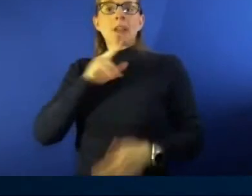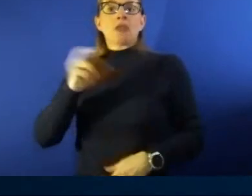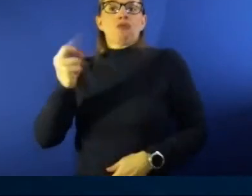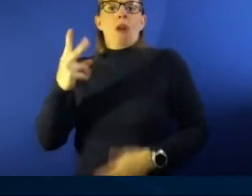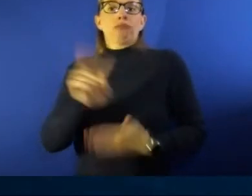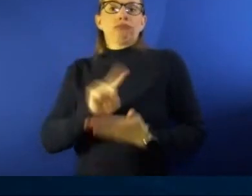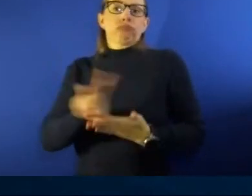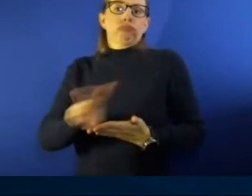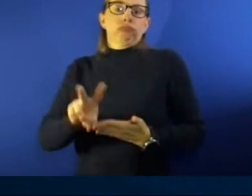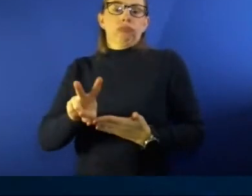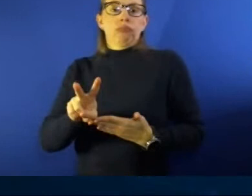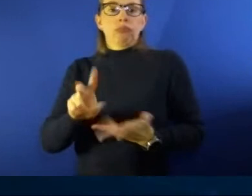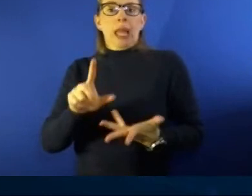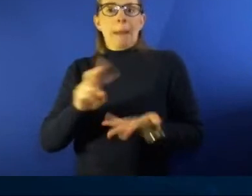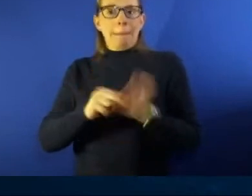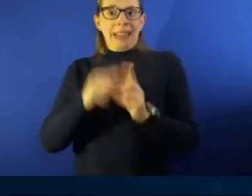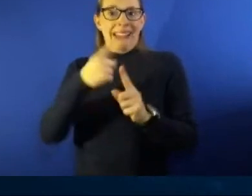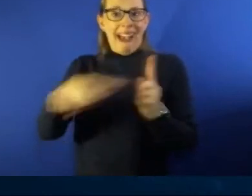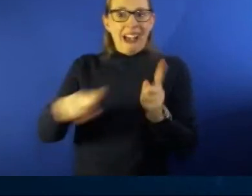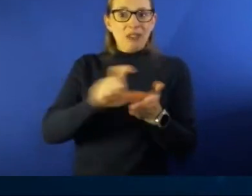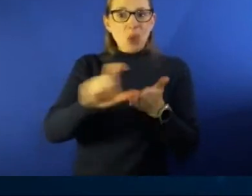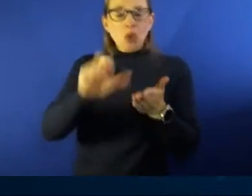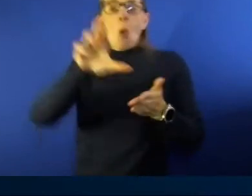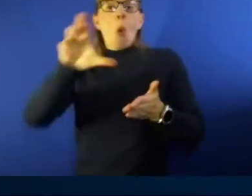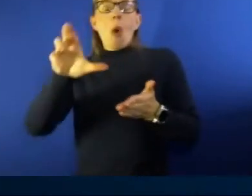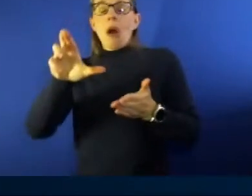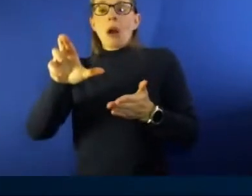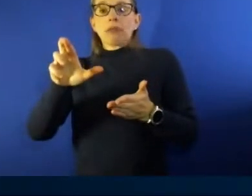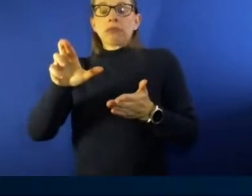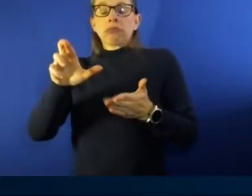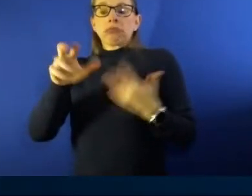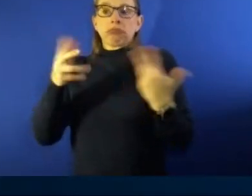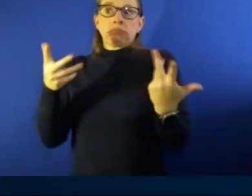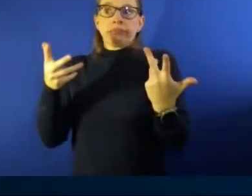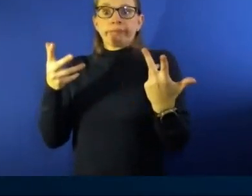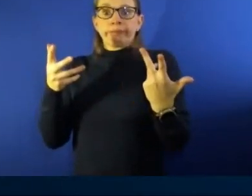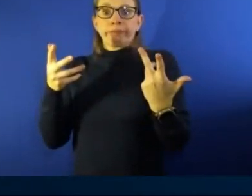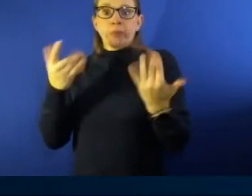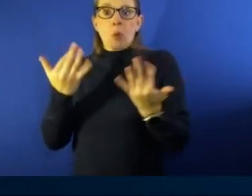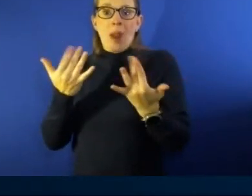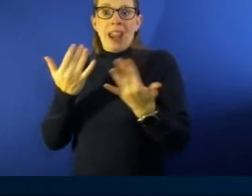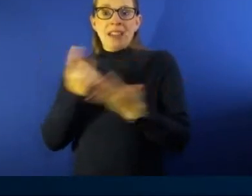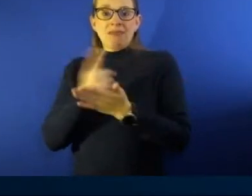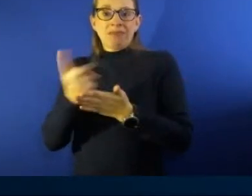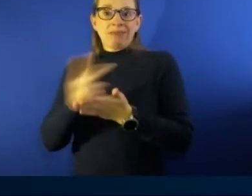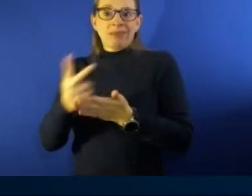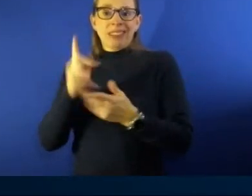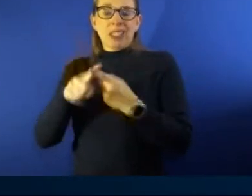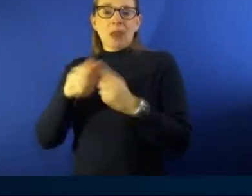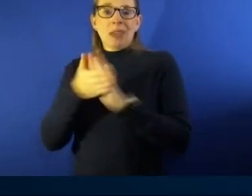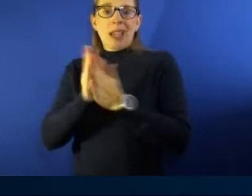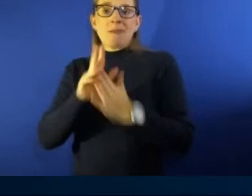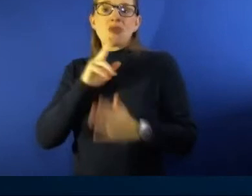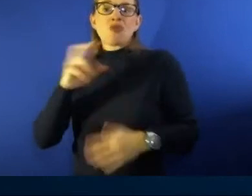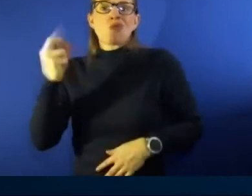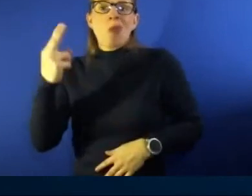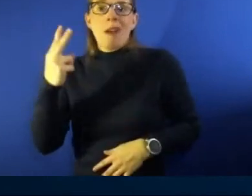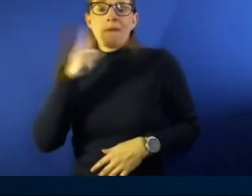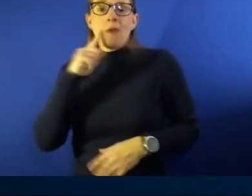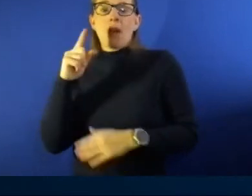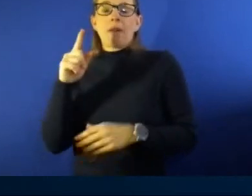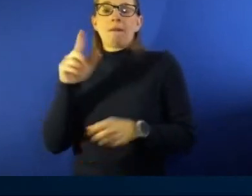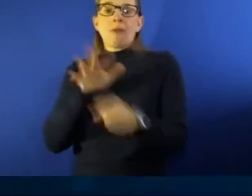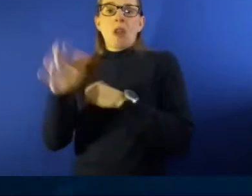get the smaller dose immediately when it becomes available, or do you go ahead and wait a few weeks until they turn 12 to get the full adult dose? So